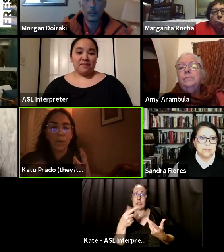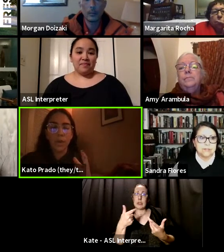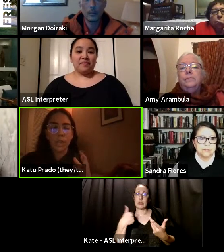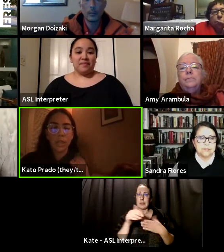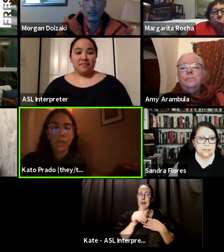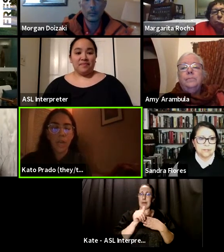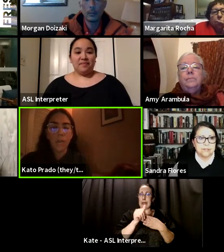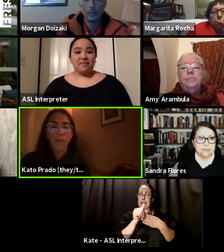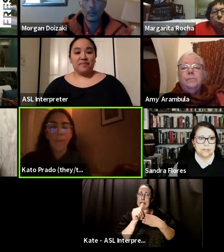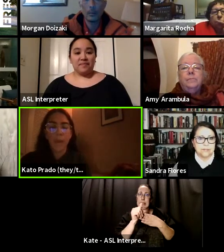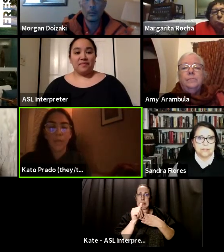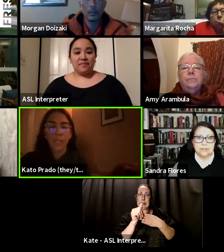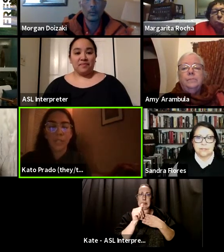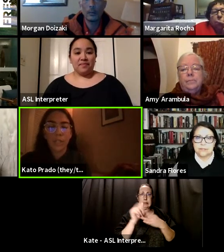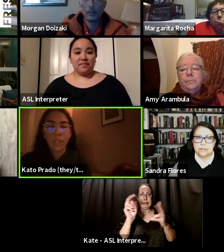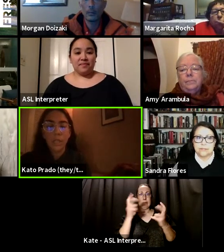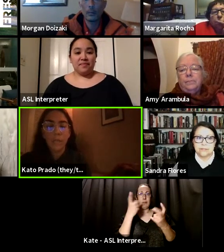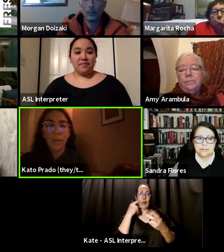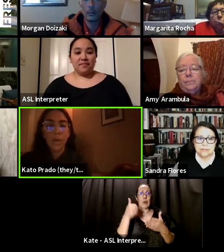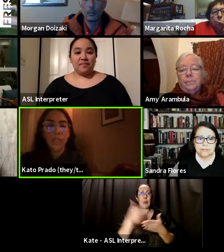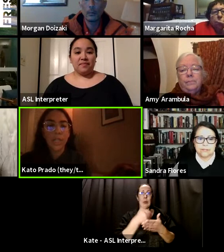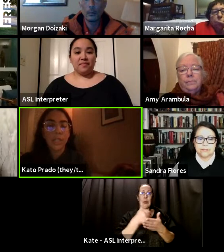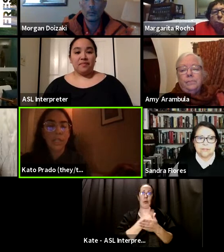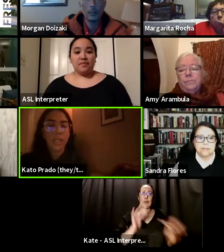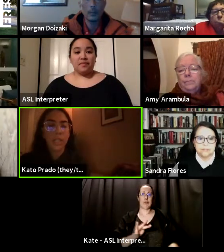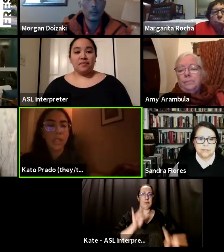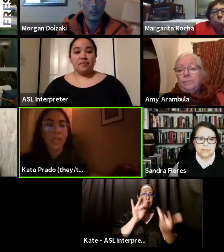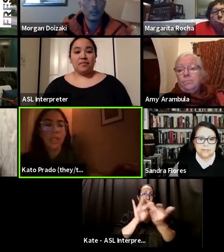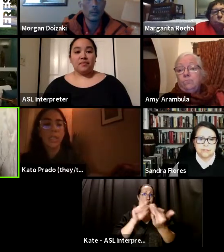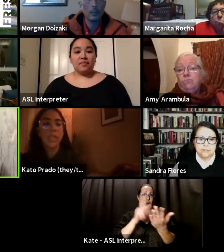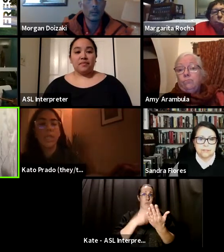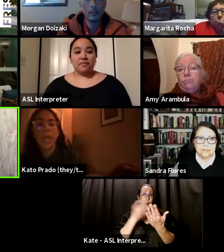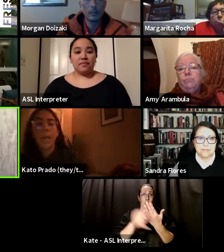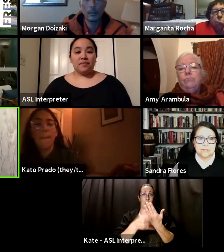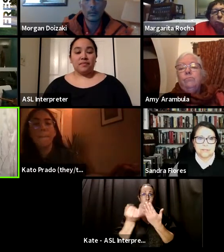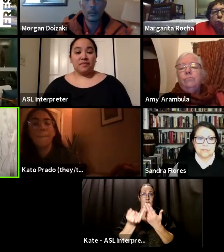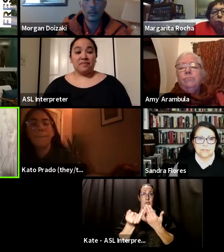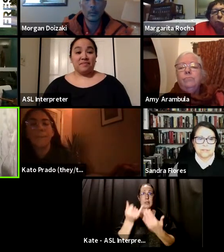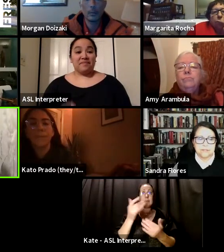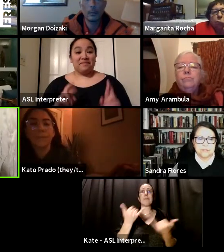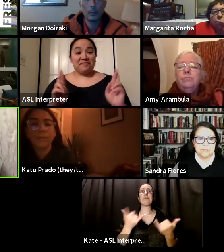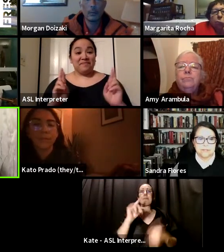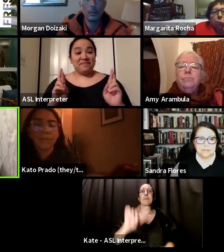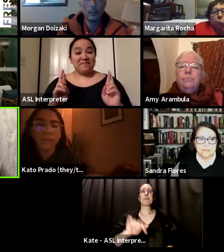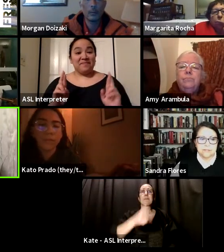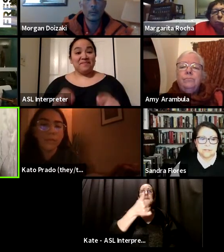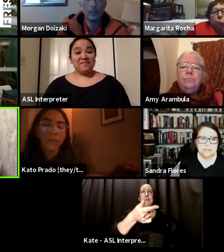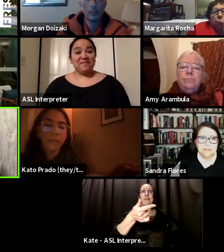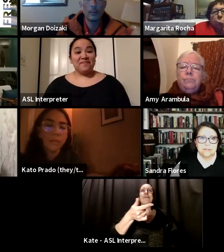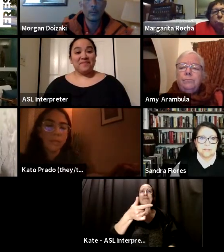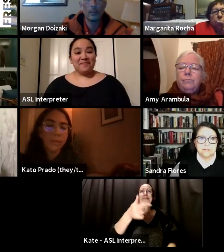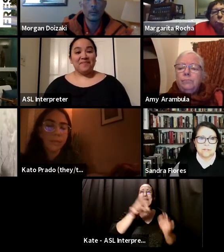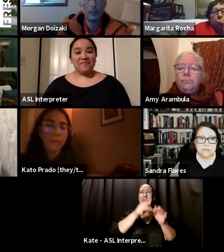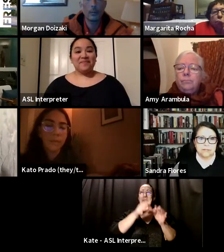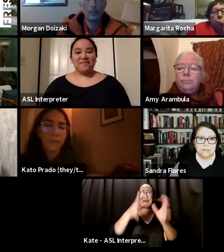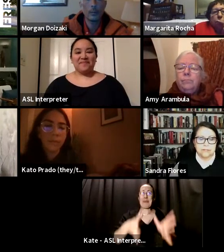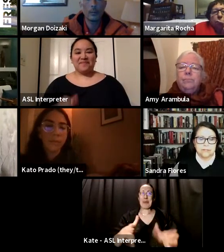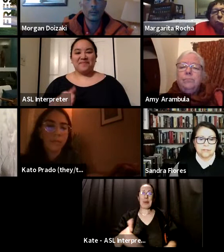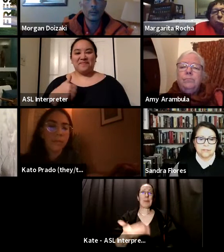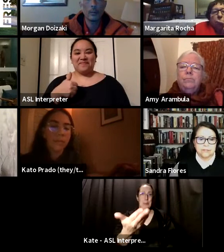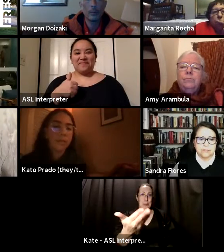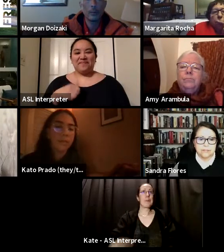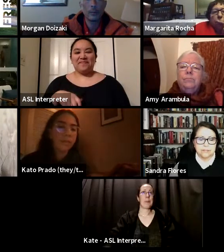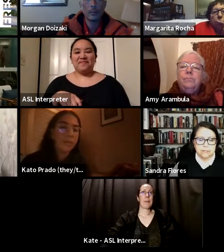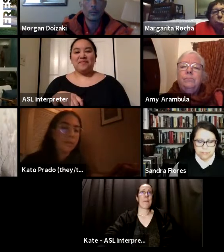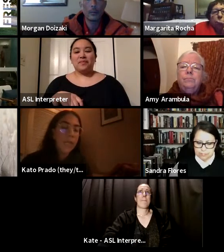like newer outreach project. I just want to add. How many students do you all have